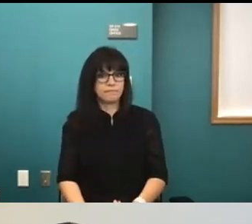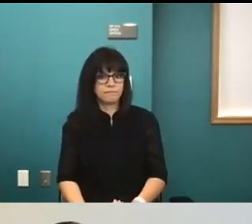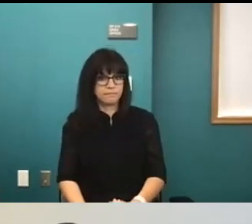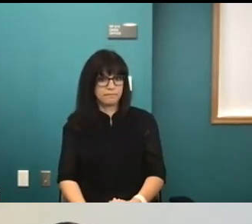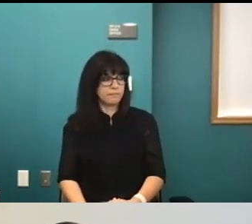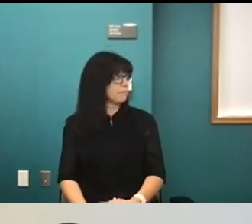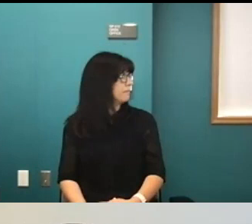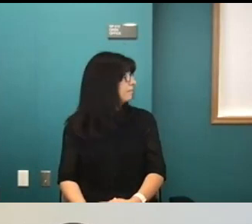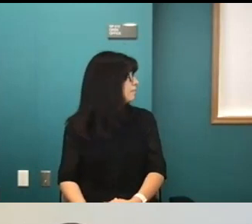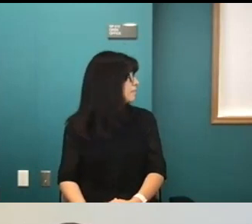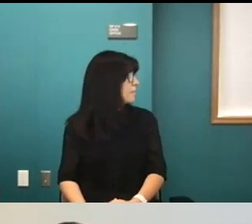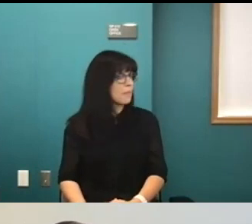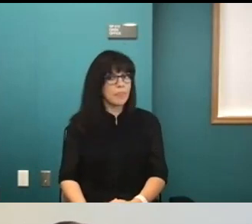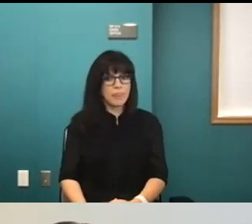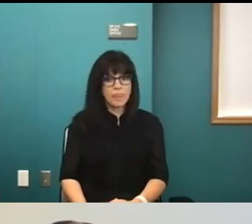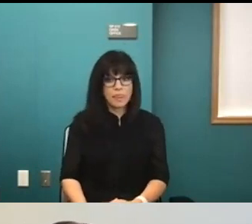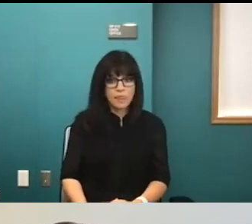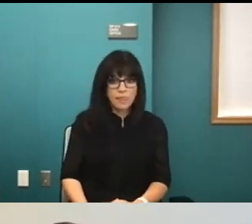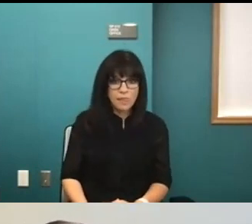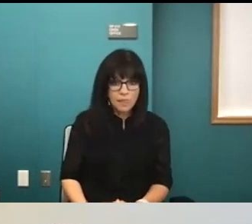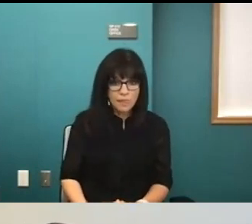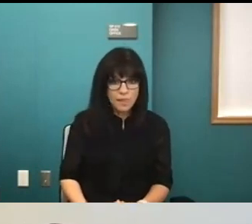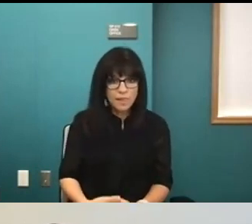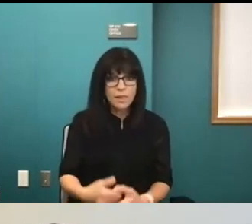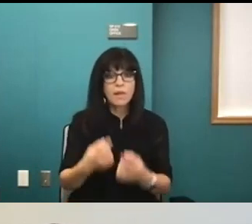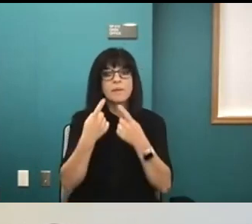Try it again. Oh, did I miss one? Nope, there it is.